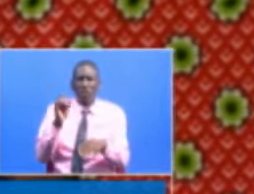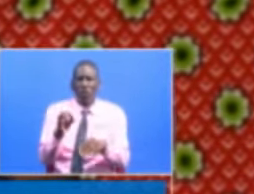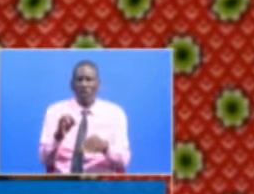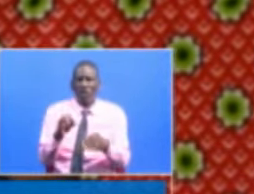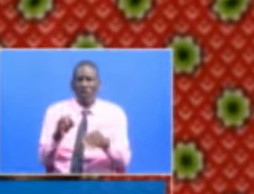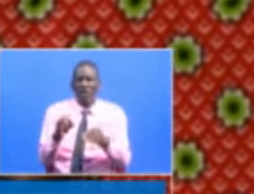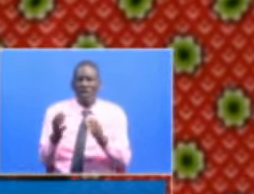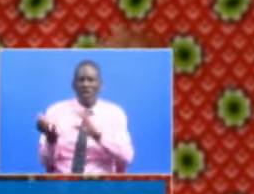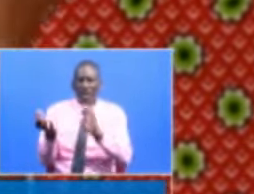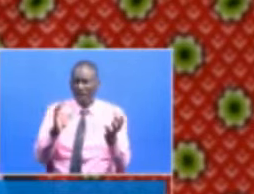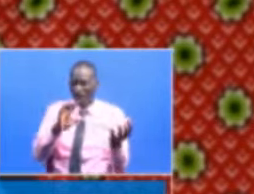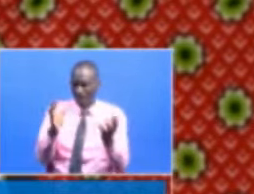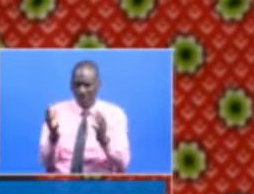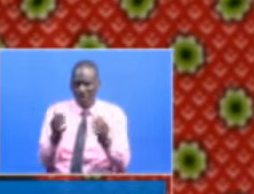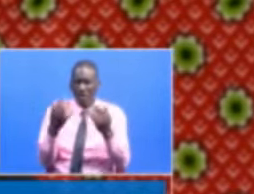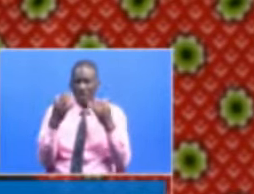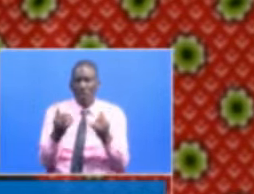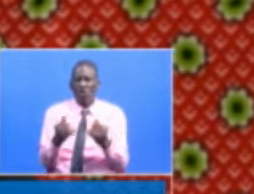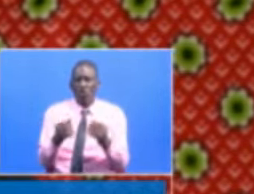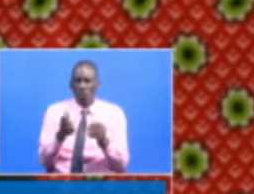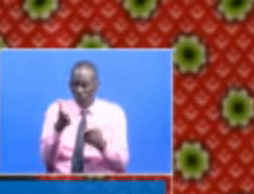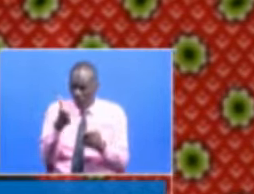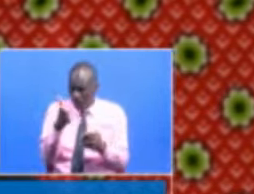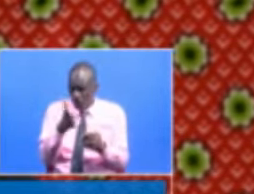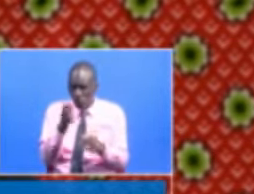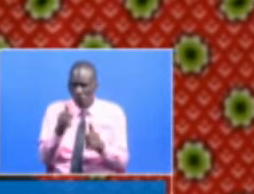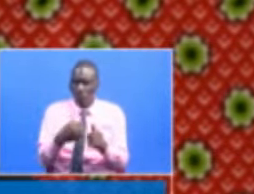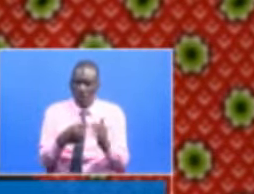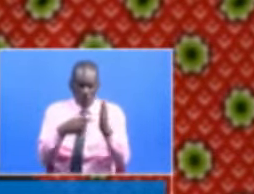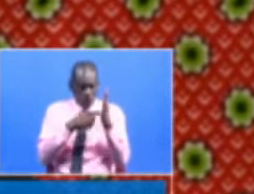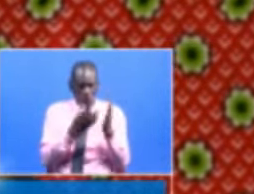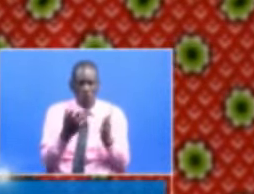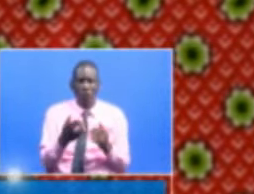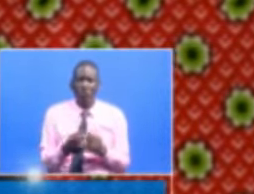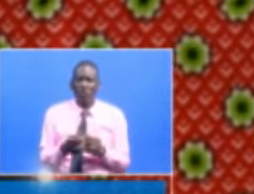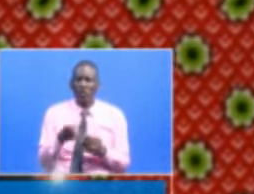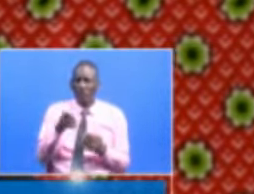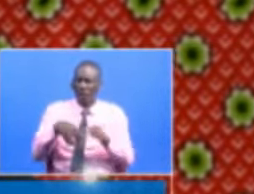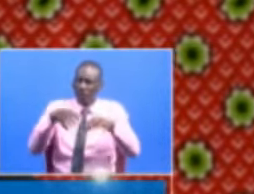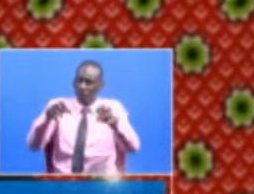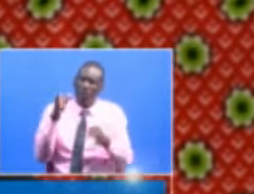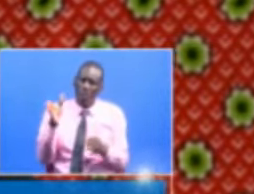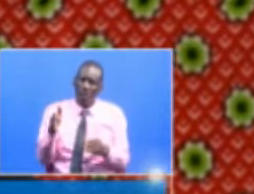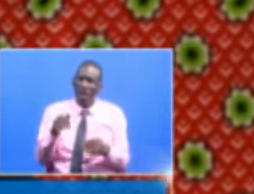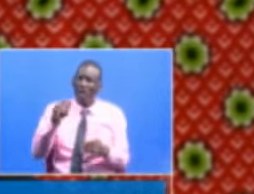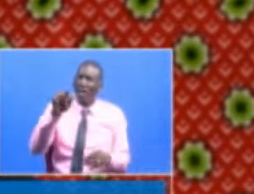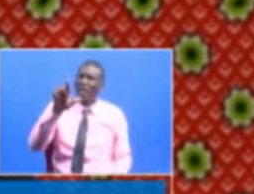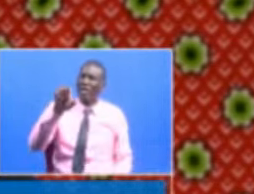climate change. Na kwa hiyo video ambayo tulicheza yule mkulima Lesokoyo